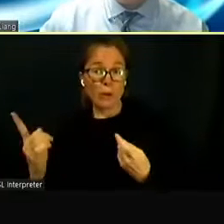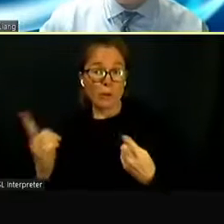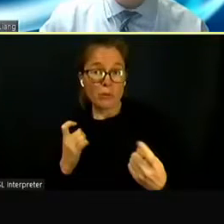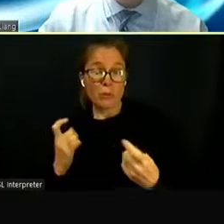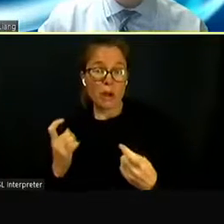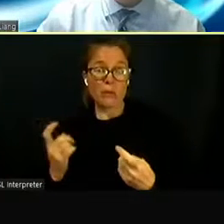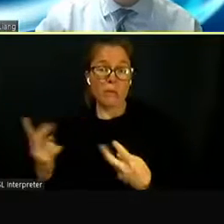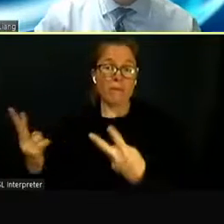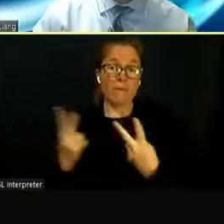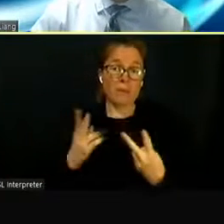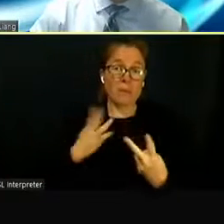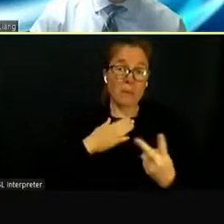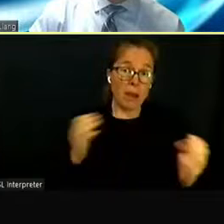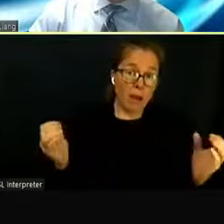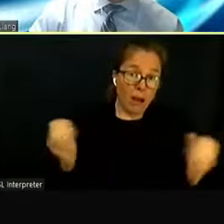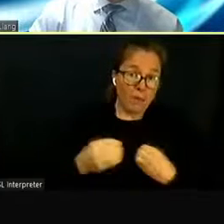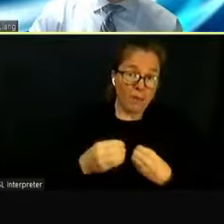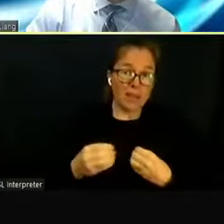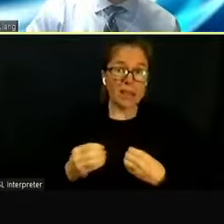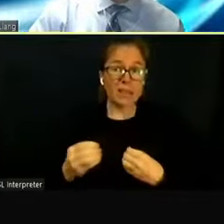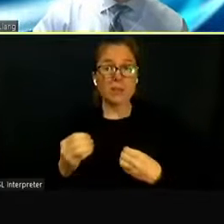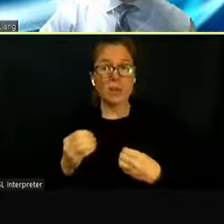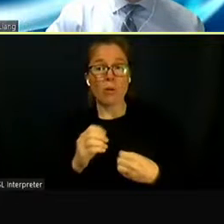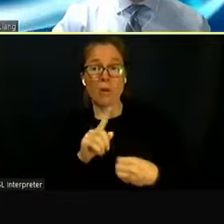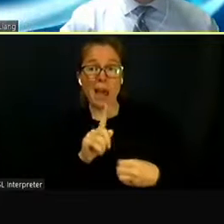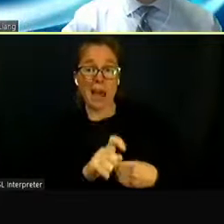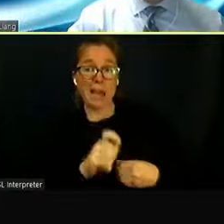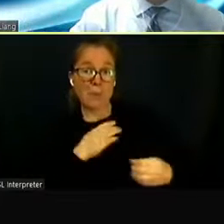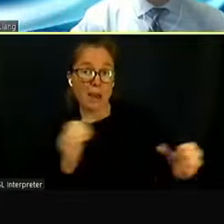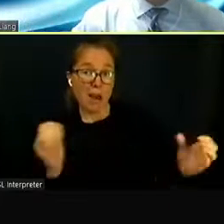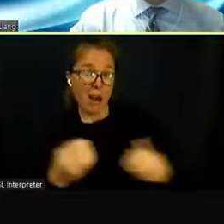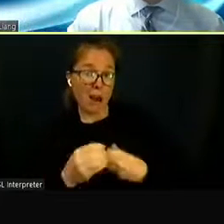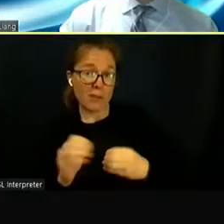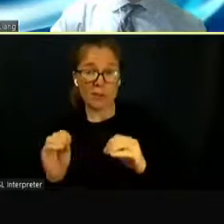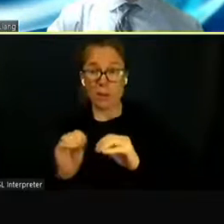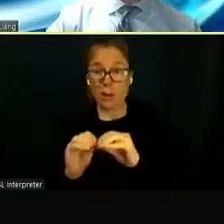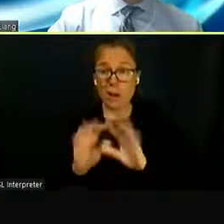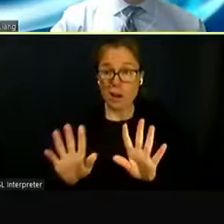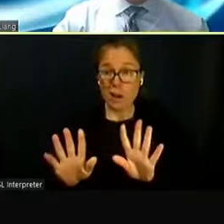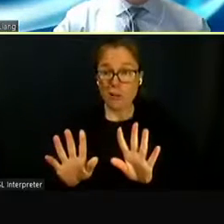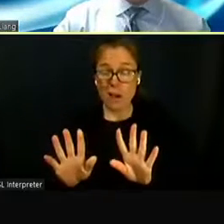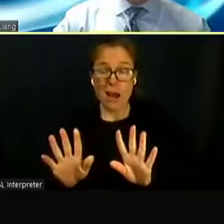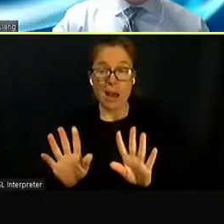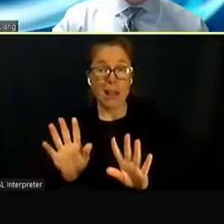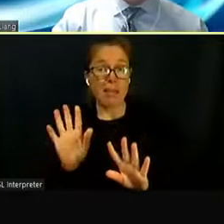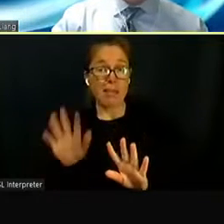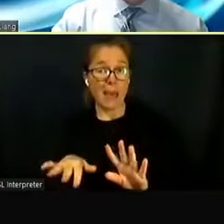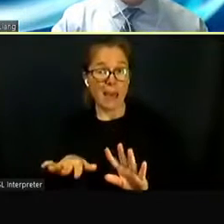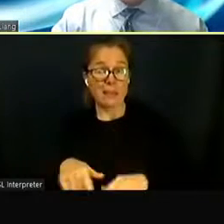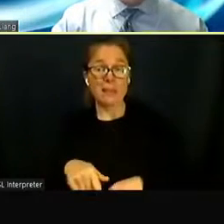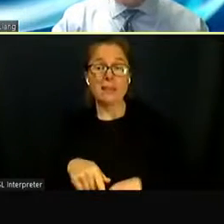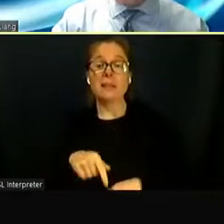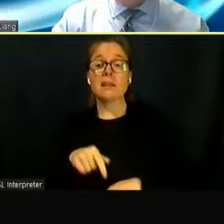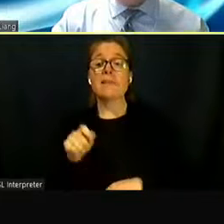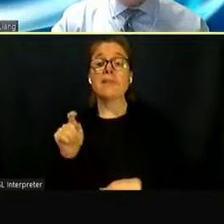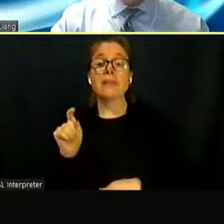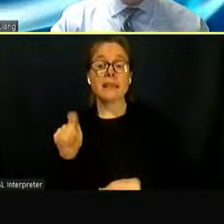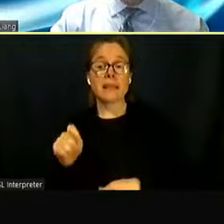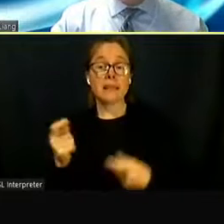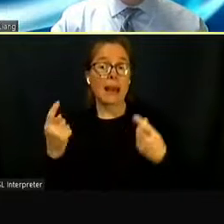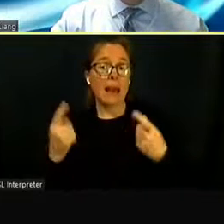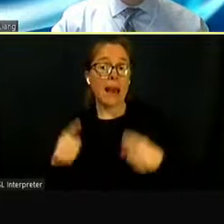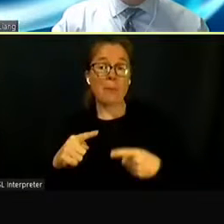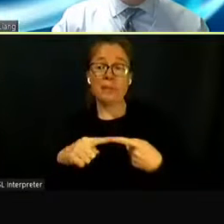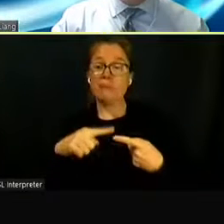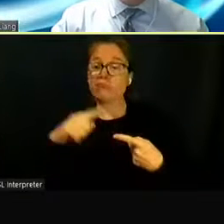county administrative office to get more clarities on the county's budget, the county's priority, the county's operations. That process actually happens year-round.